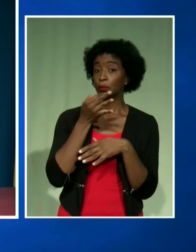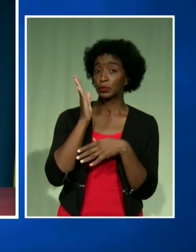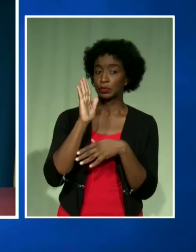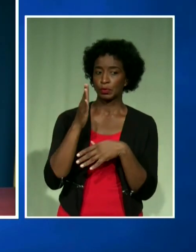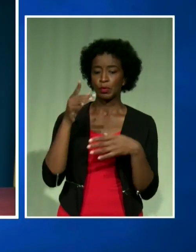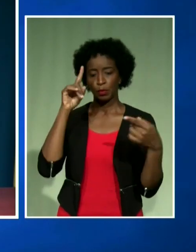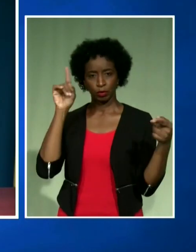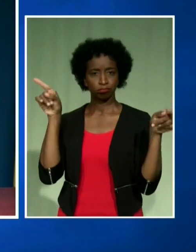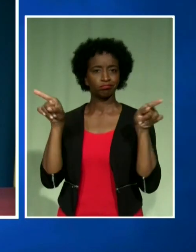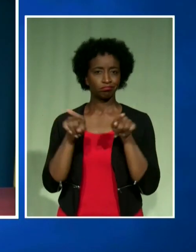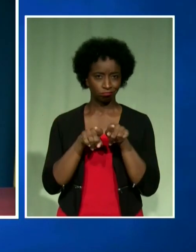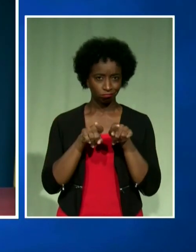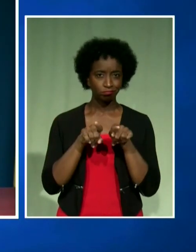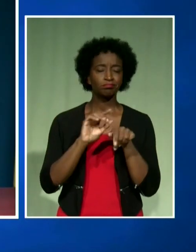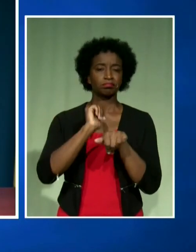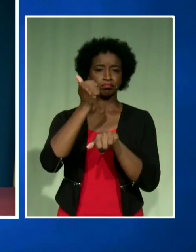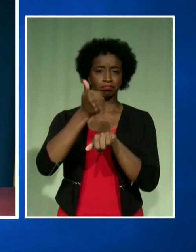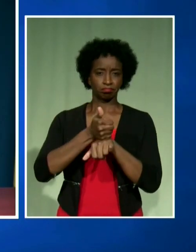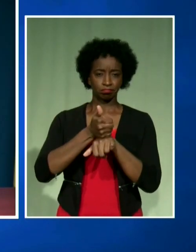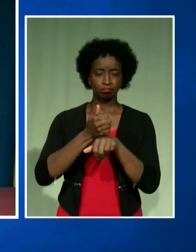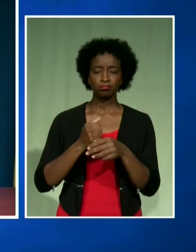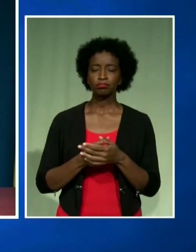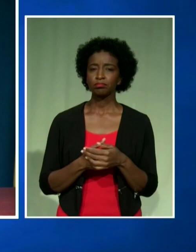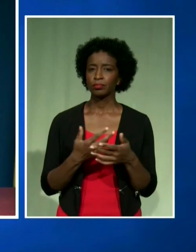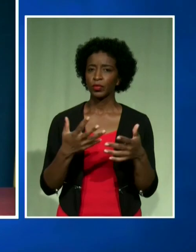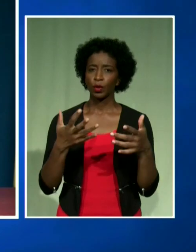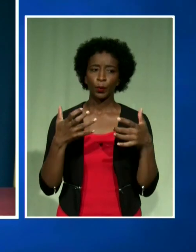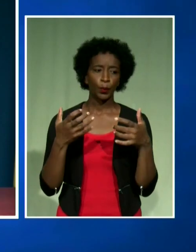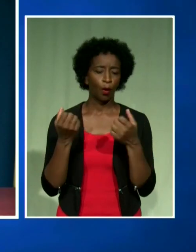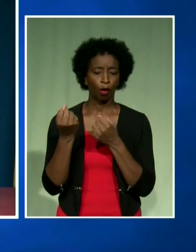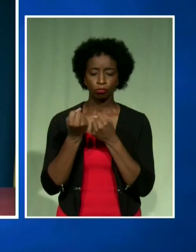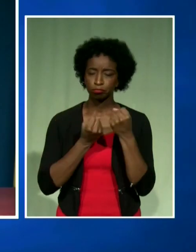looking to collaborate in many areas